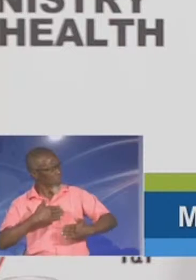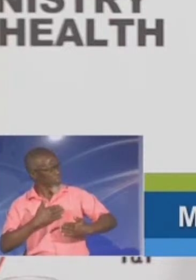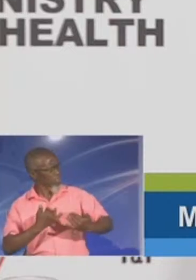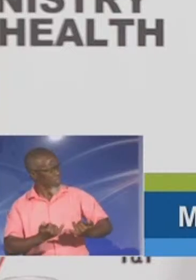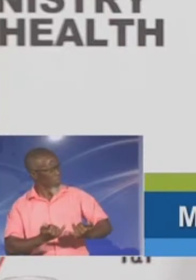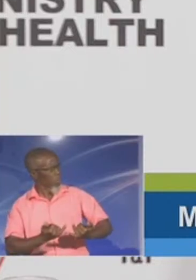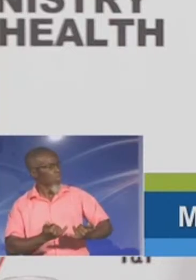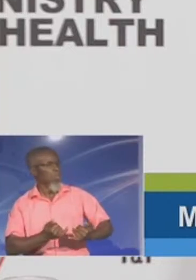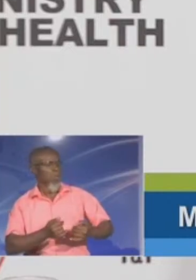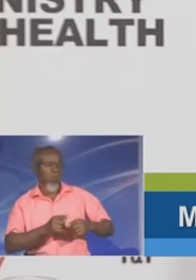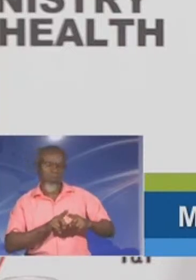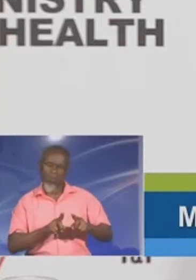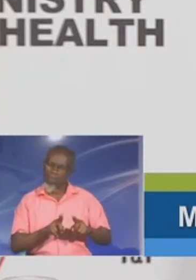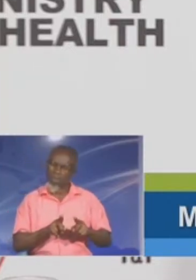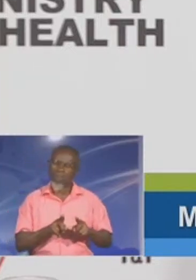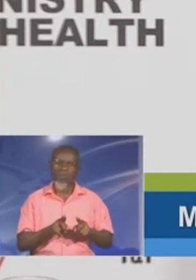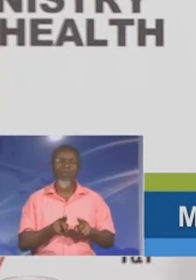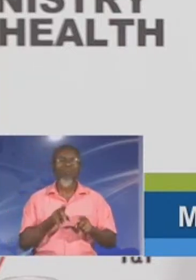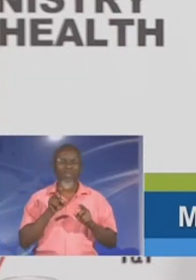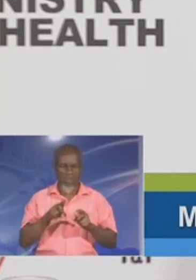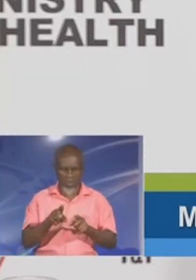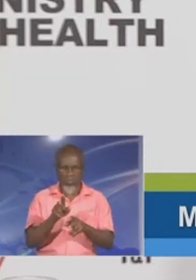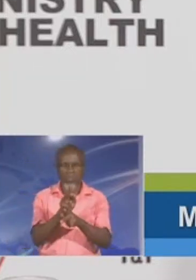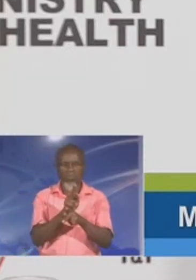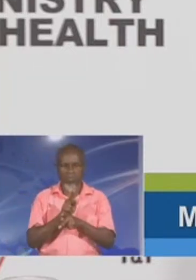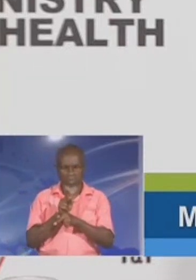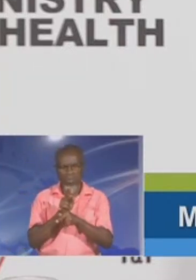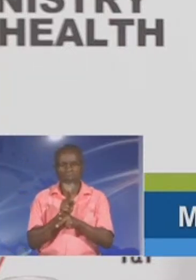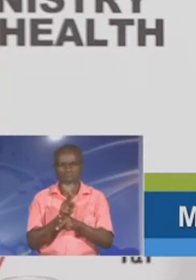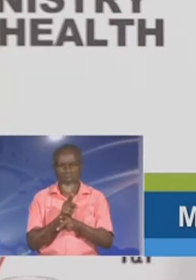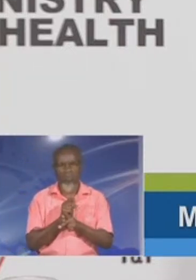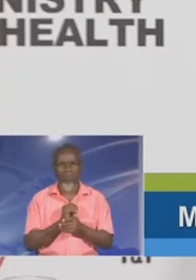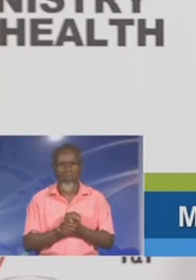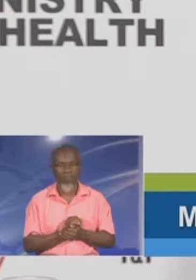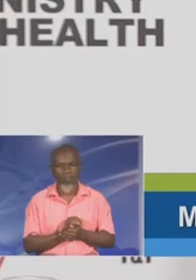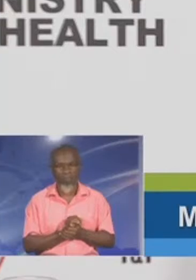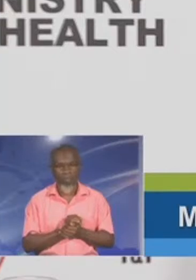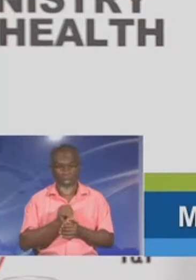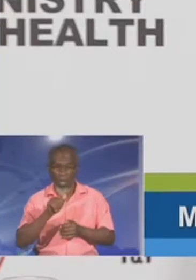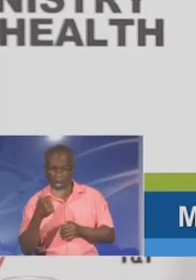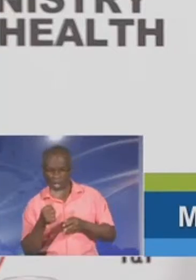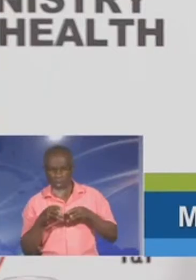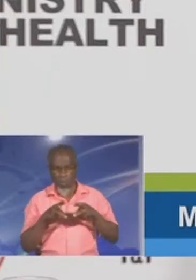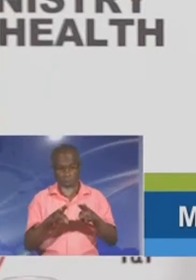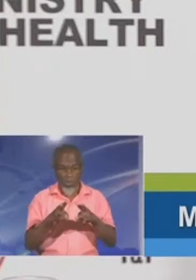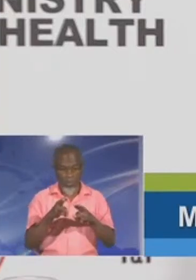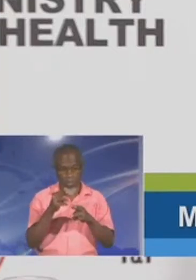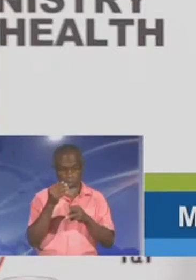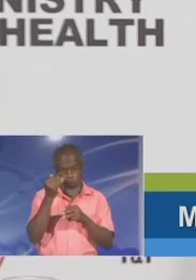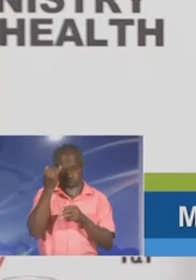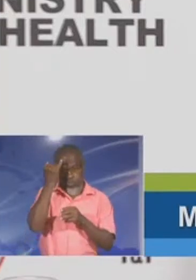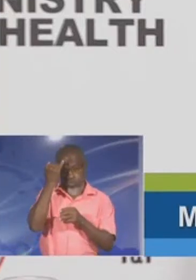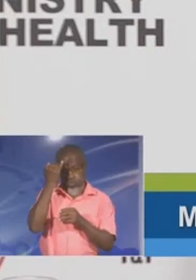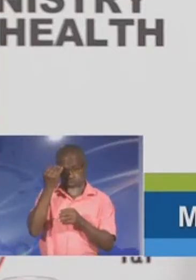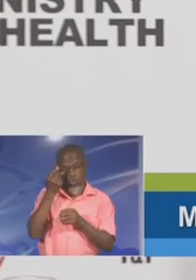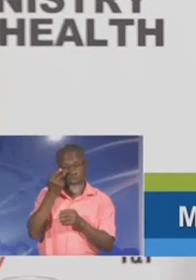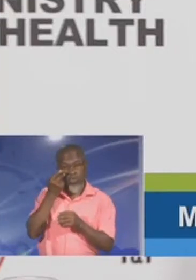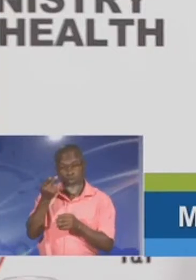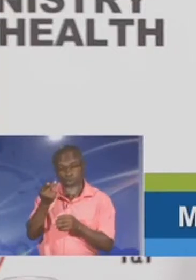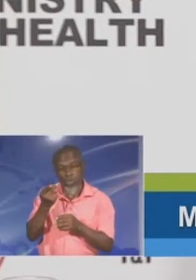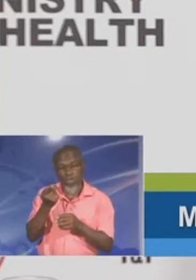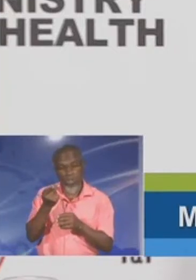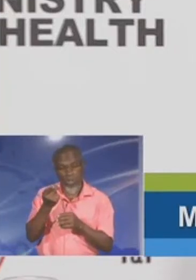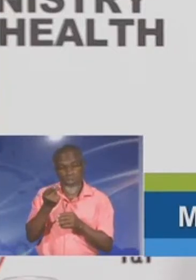better. So that's something we have to look out for. Other ways of monitoring